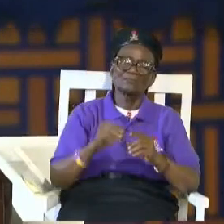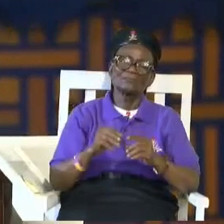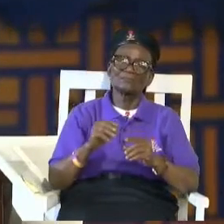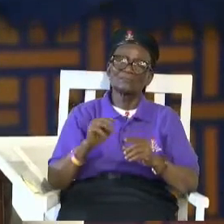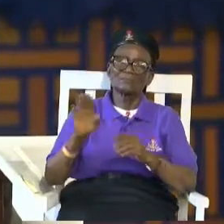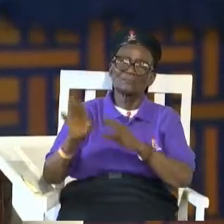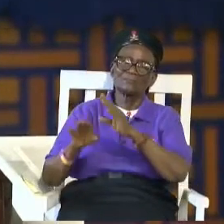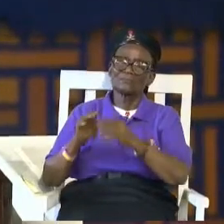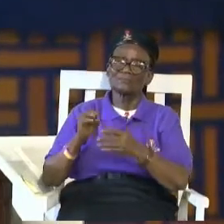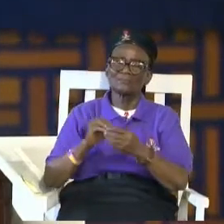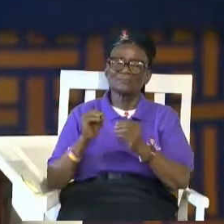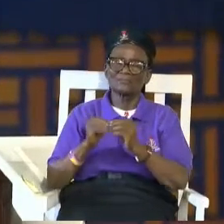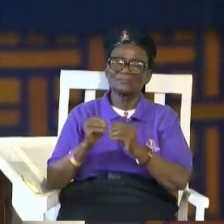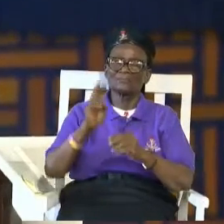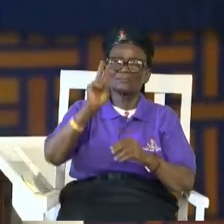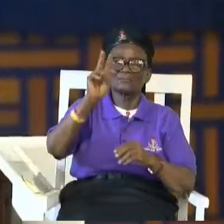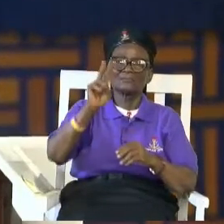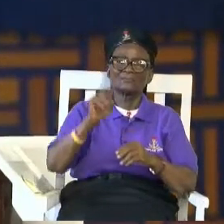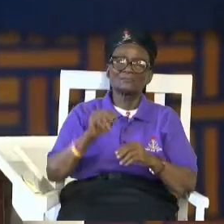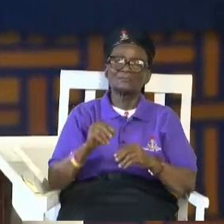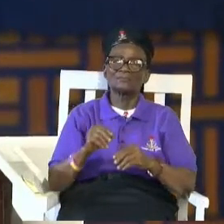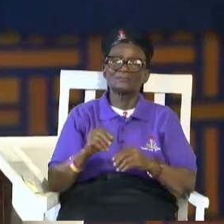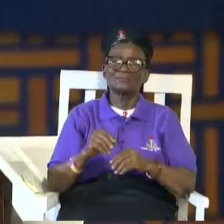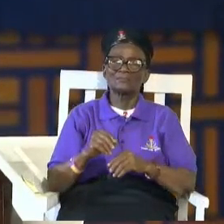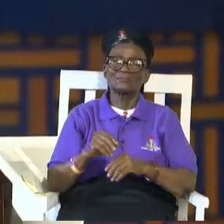Step number two,